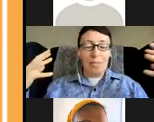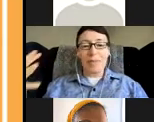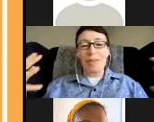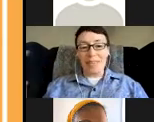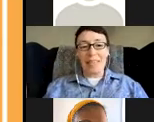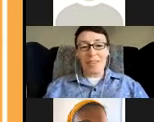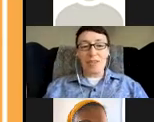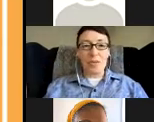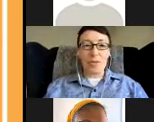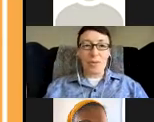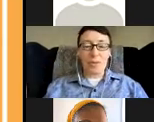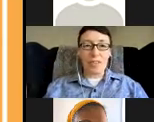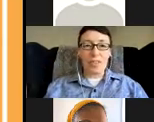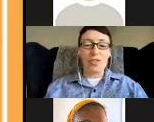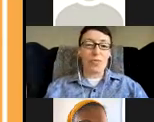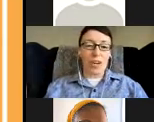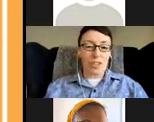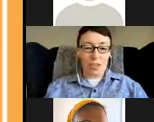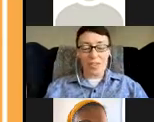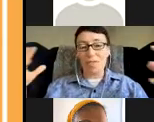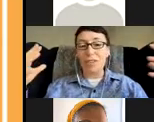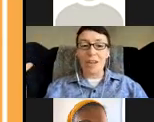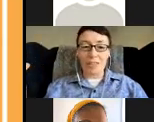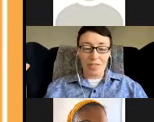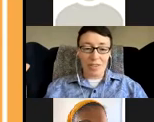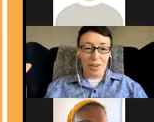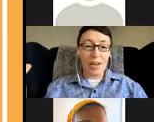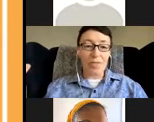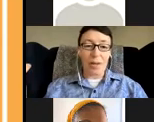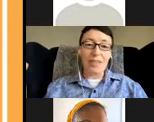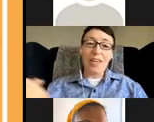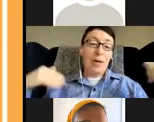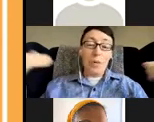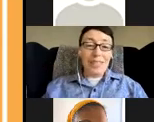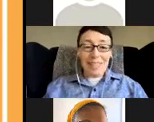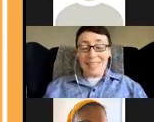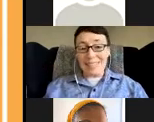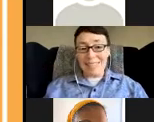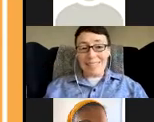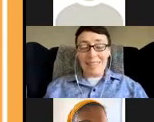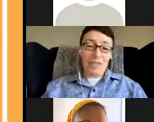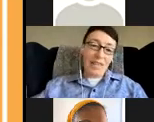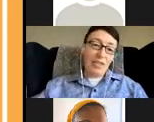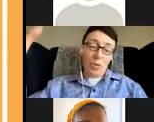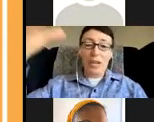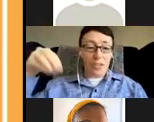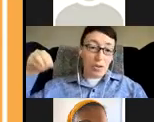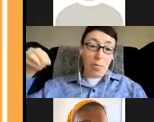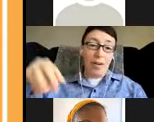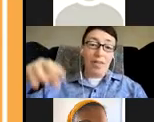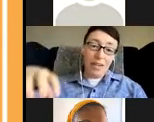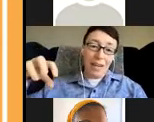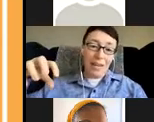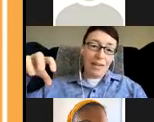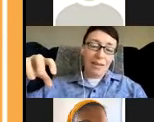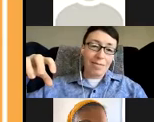duty built into the structures, the philosophy of our government. What it is if states want a certain pot